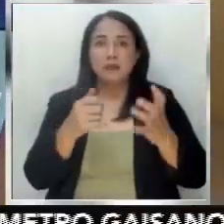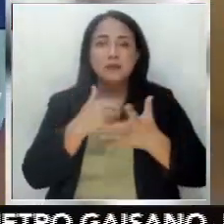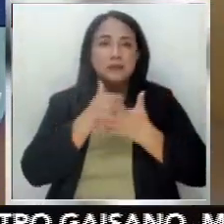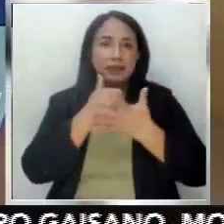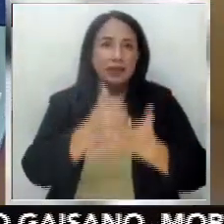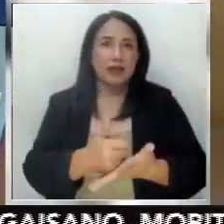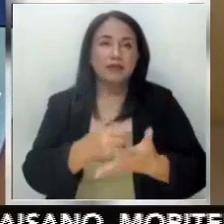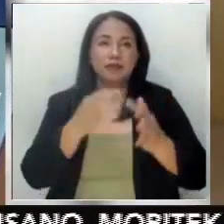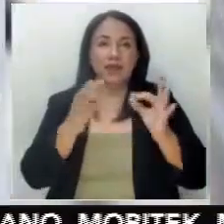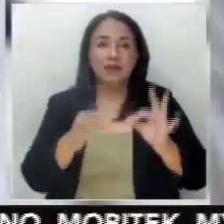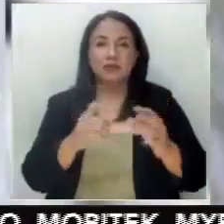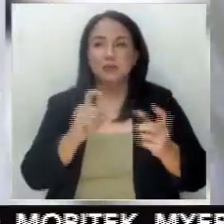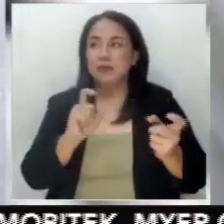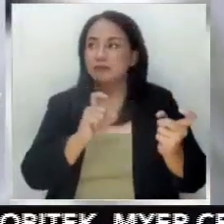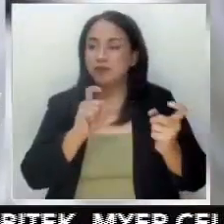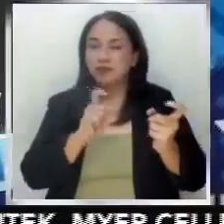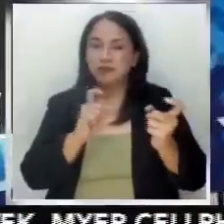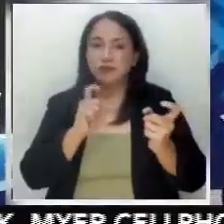mala-life scale pa po namin siya.